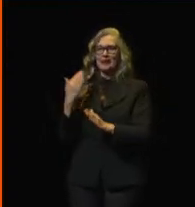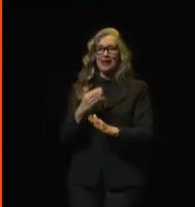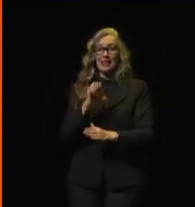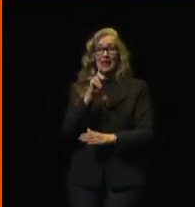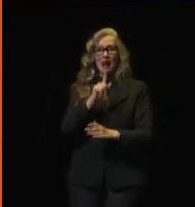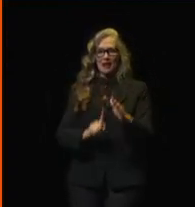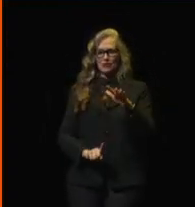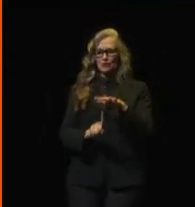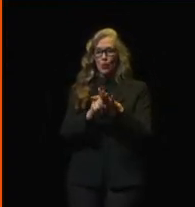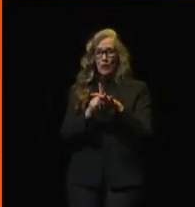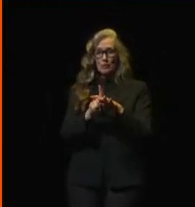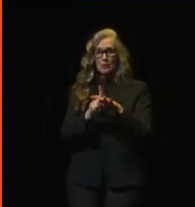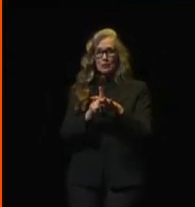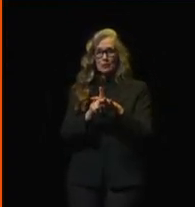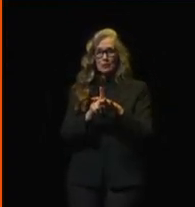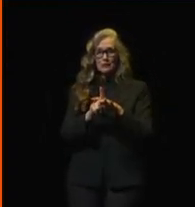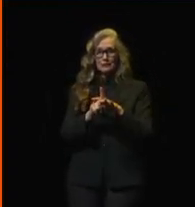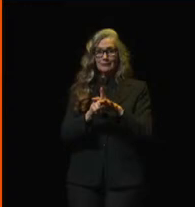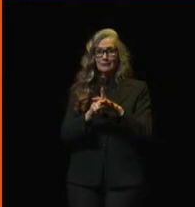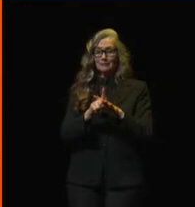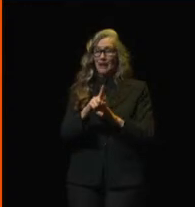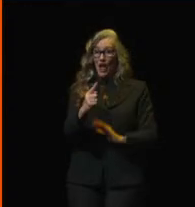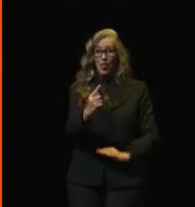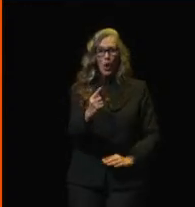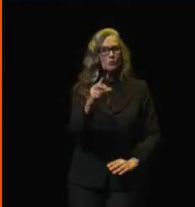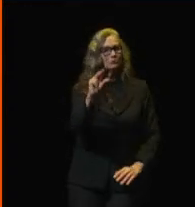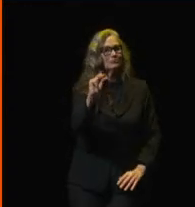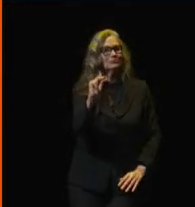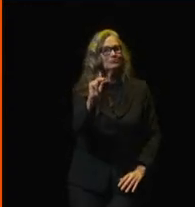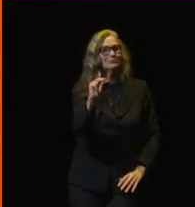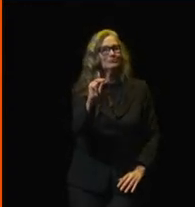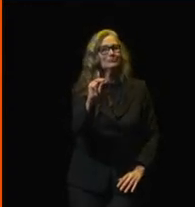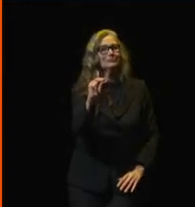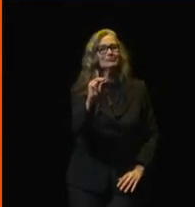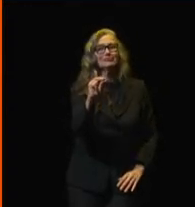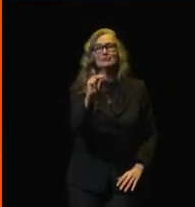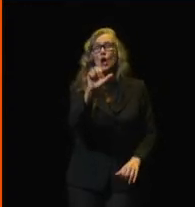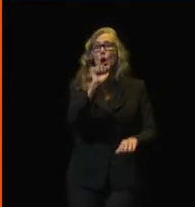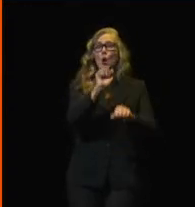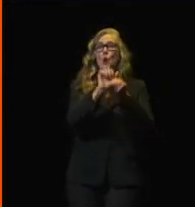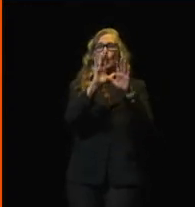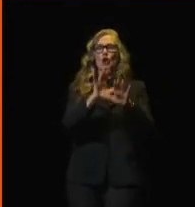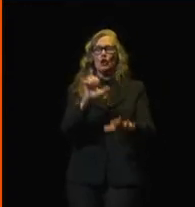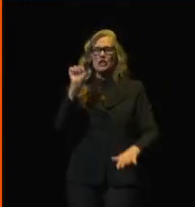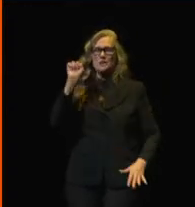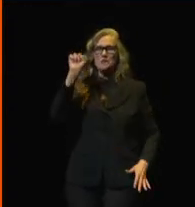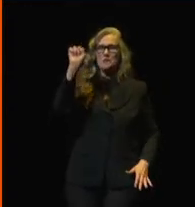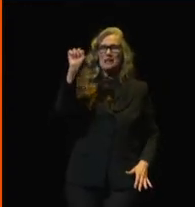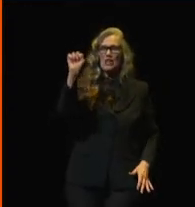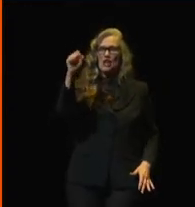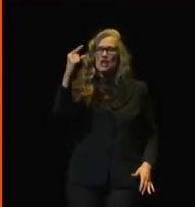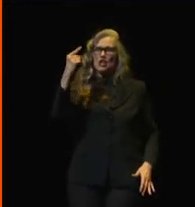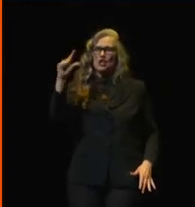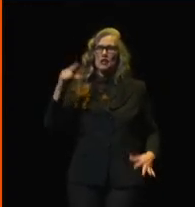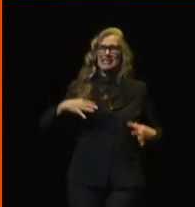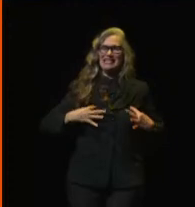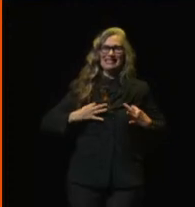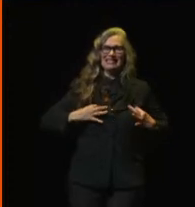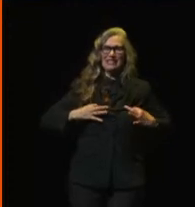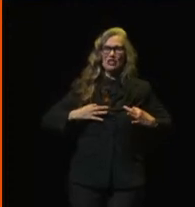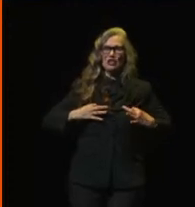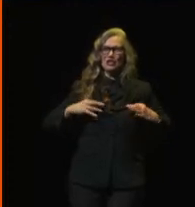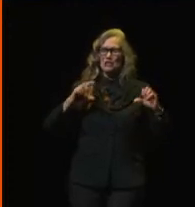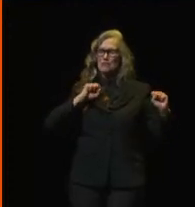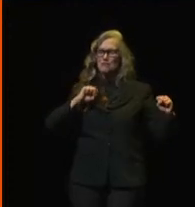up, and he didn't come alone. He brought protesting workers wearing bright green t-shirts, and